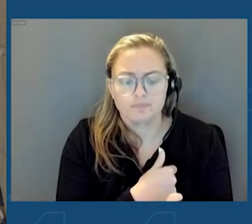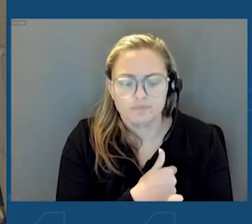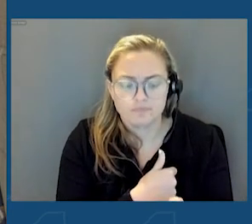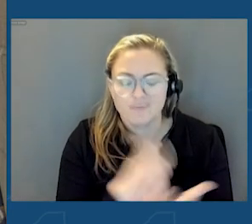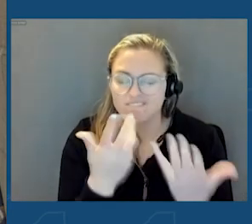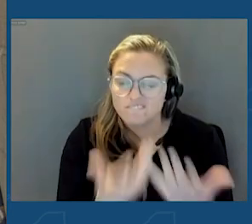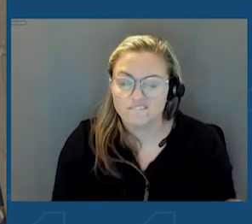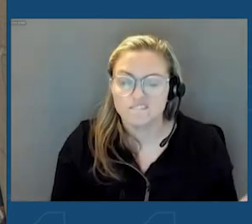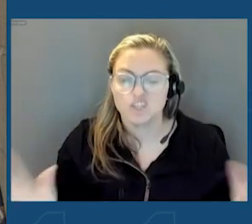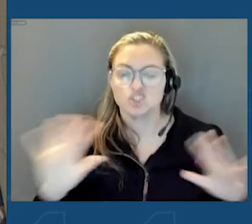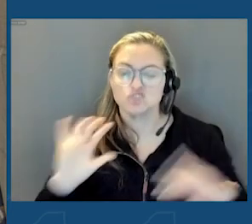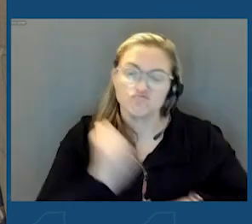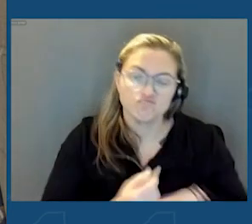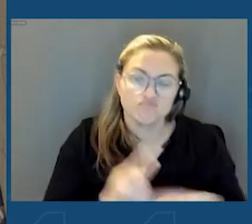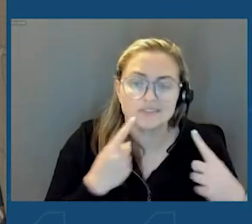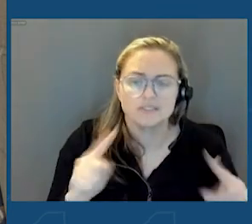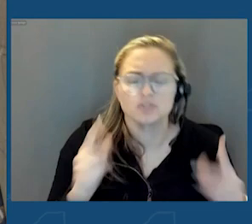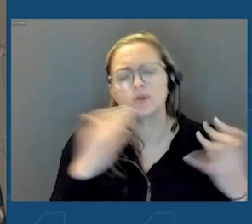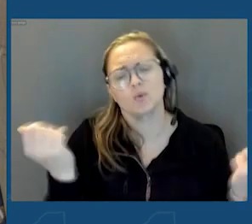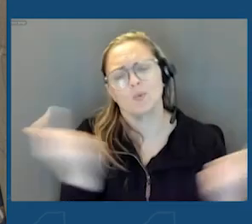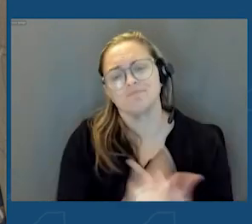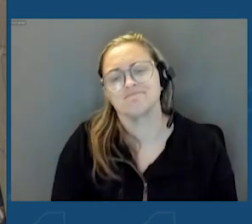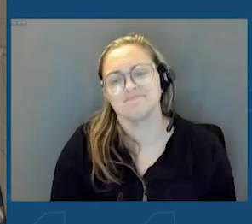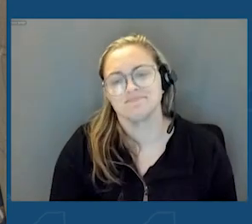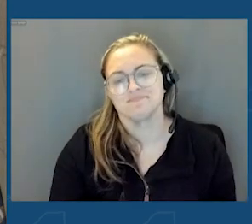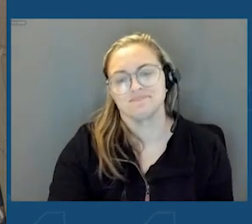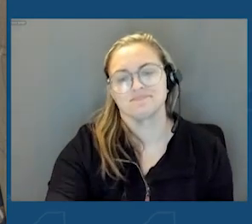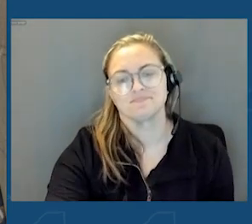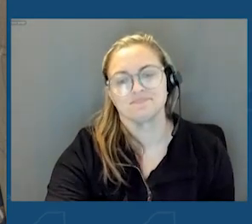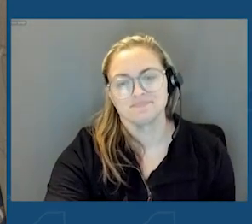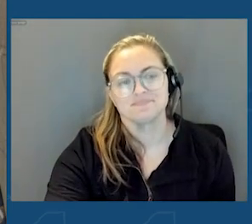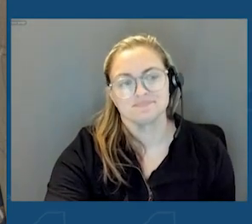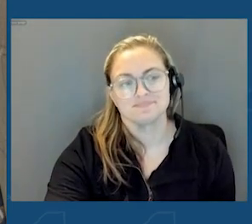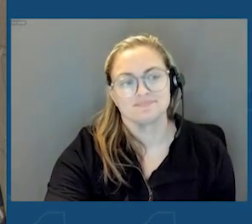line. So I thank you all very much.